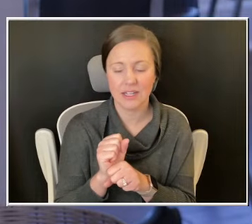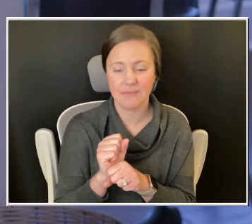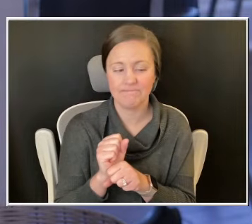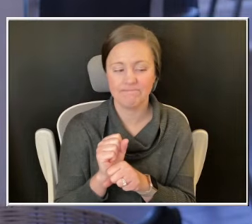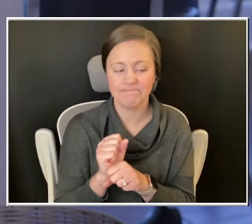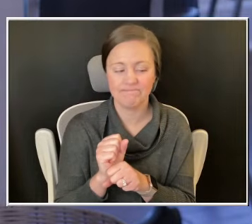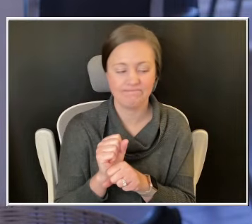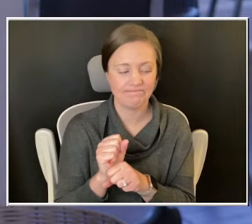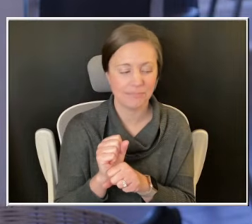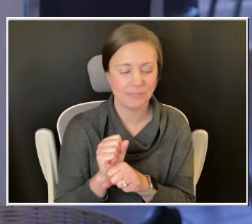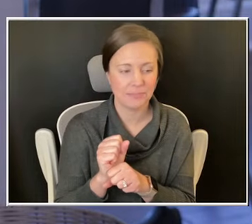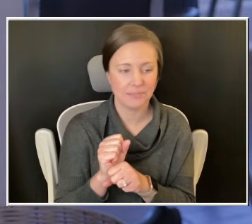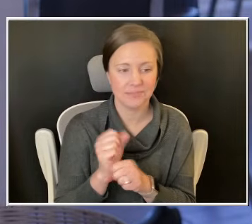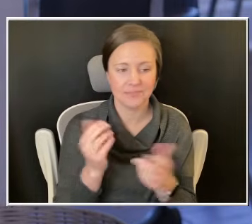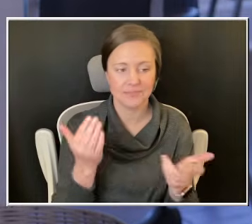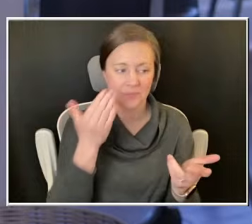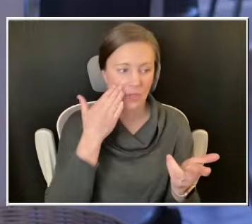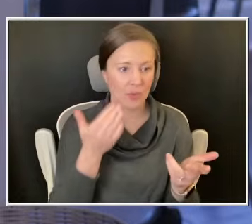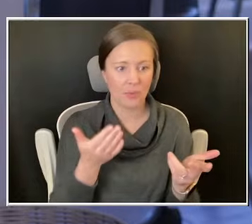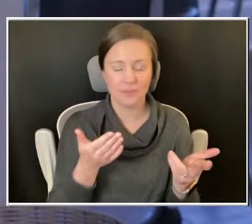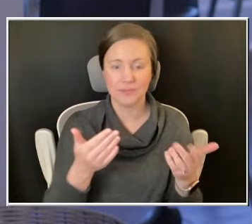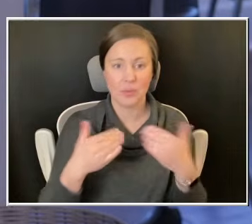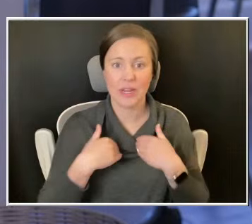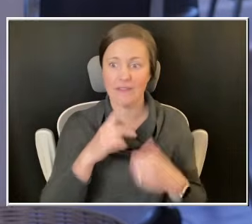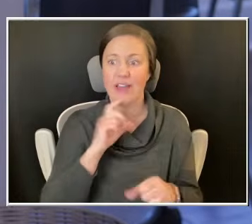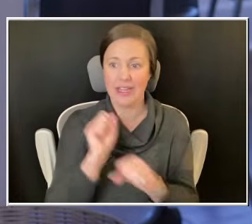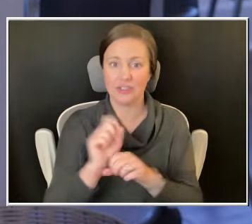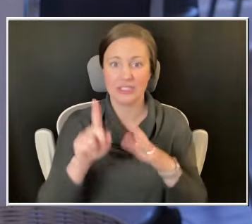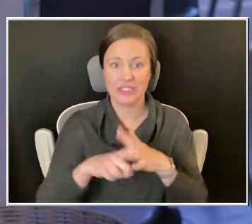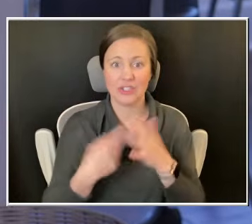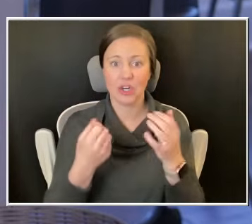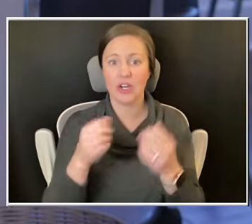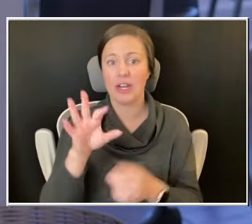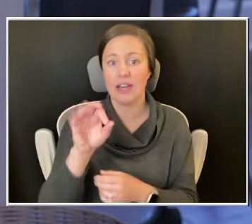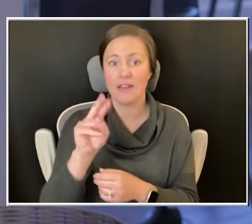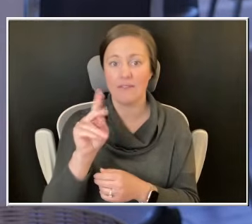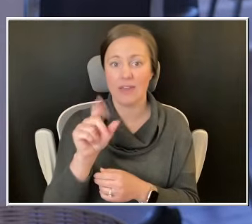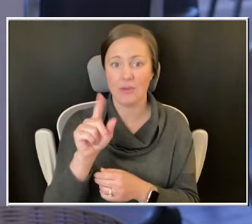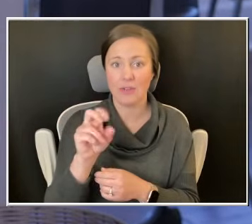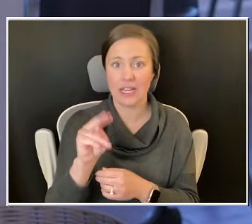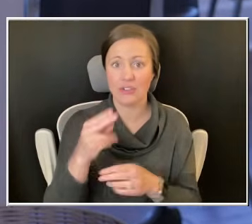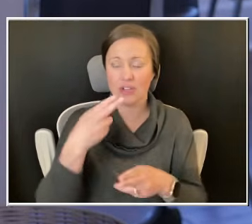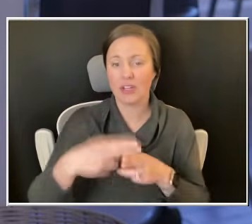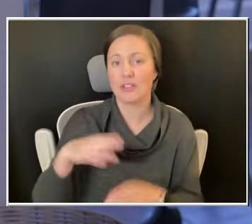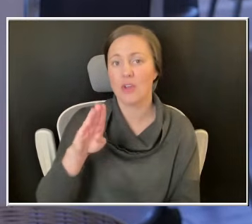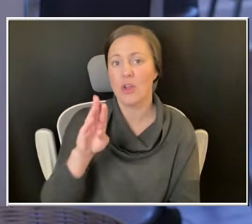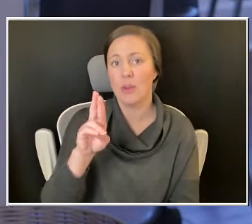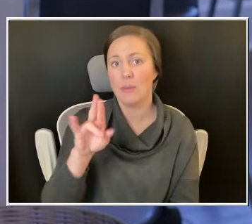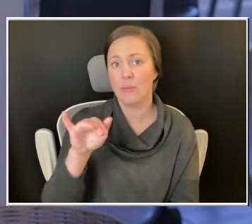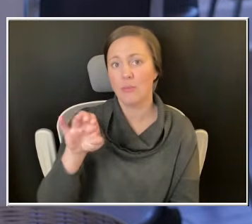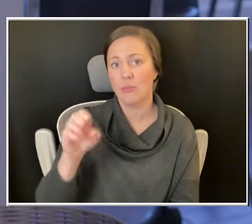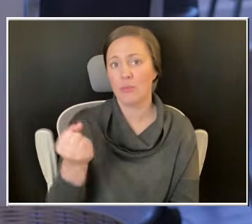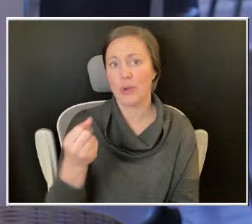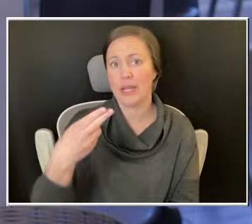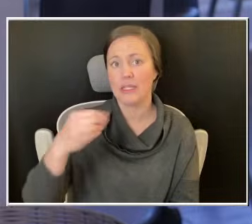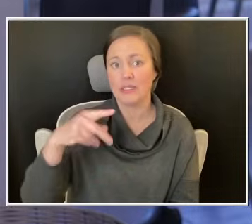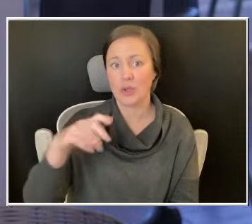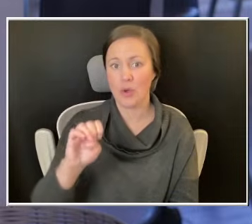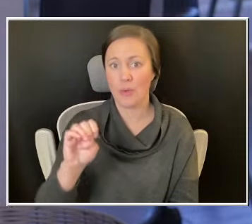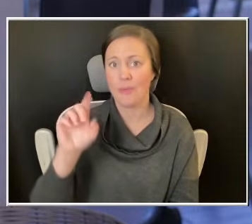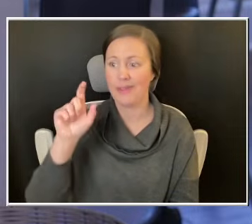where we have actually started a foundation called Brie's Hope. You can check it out at